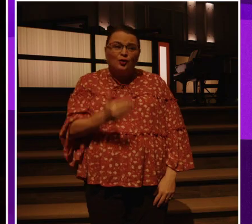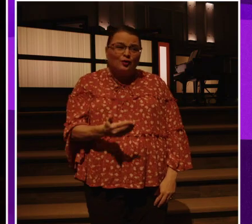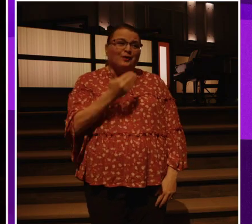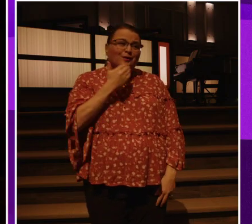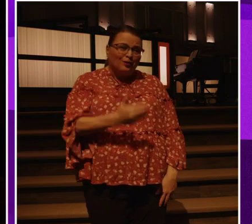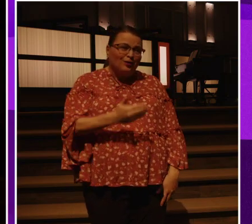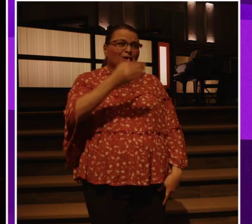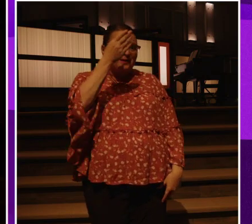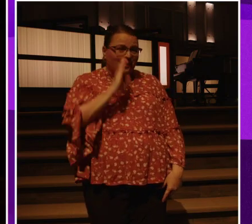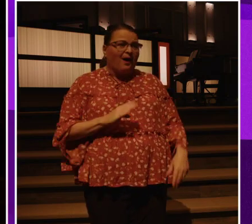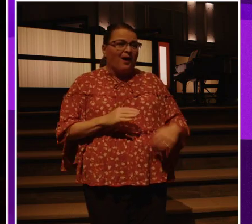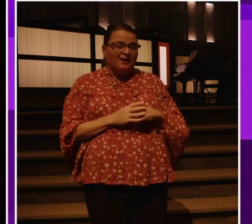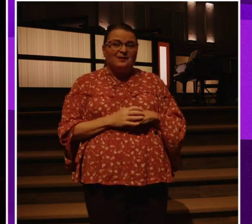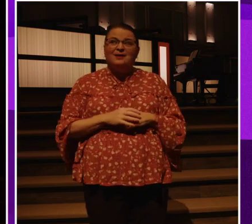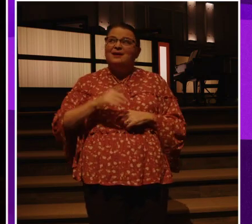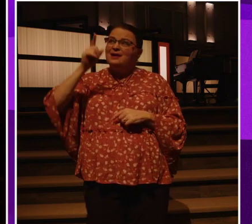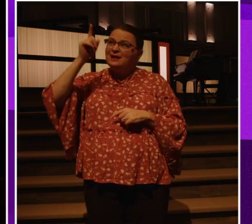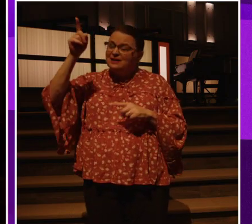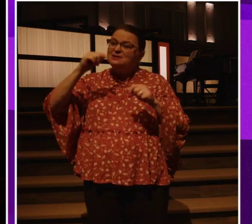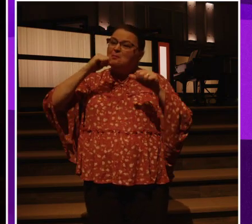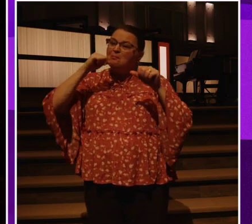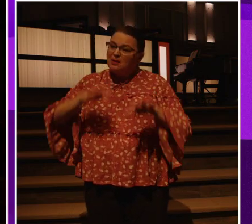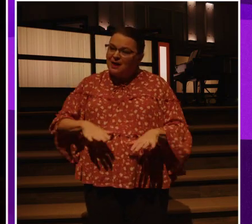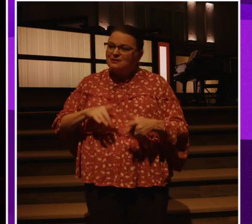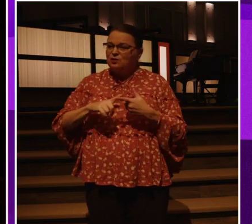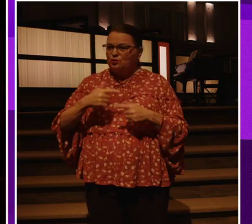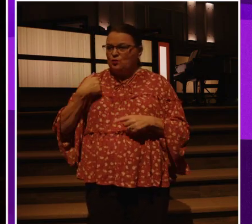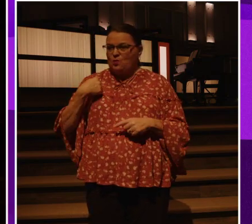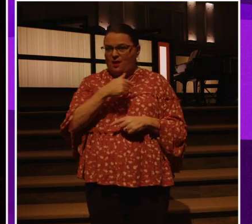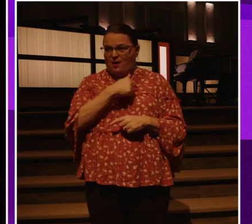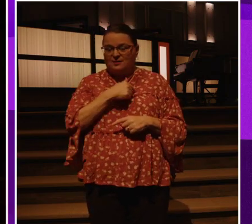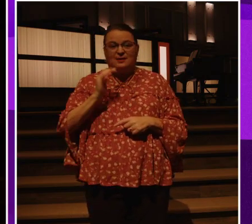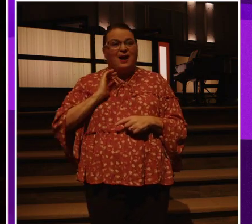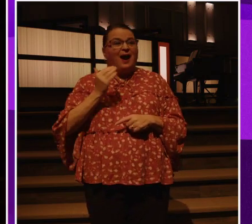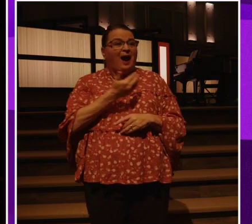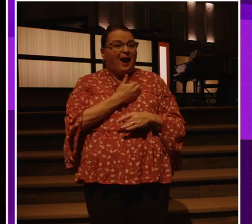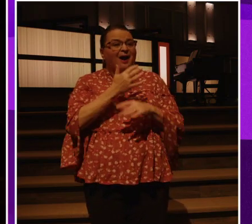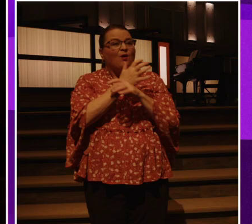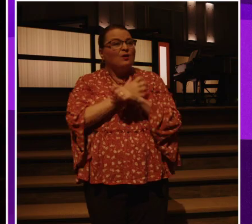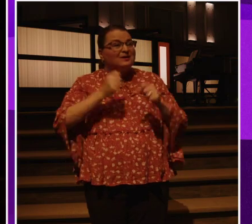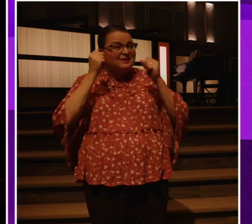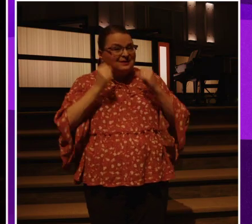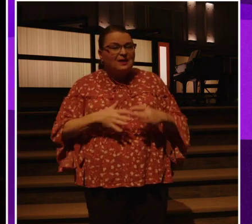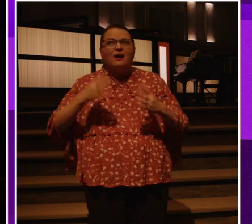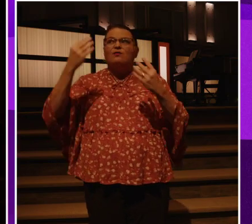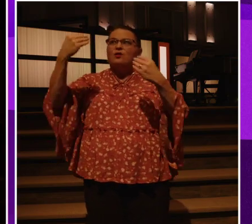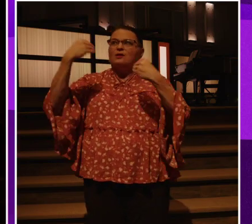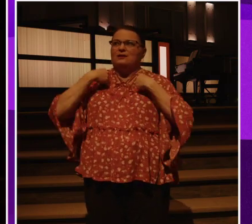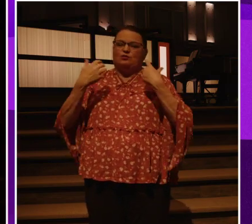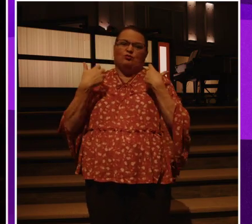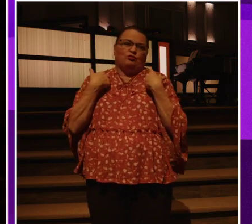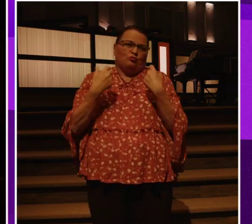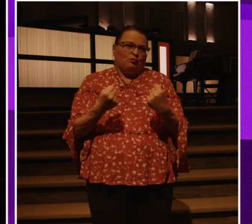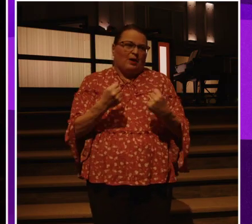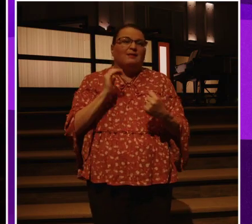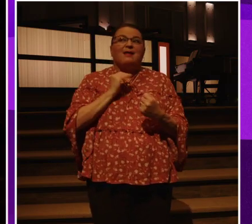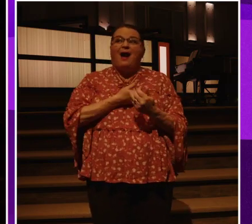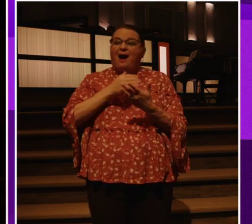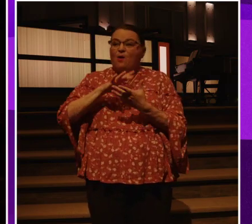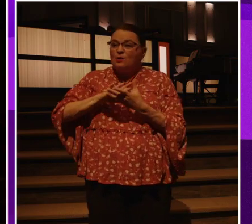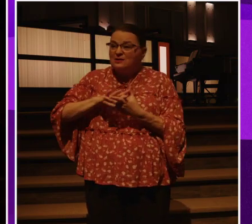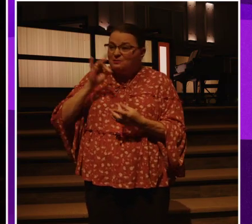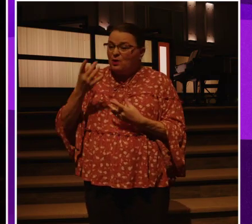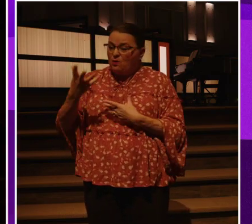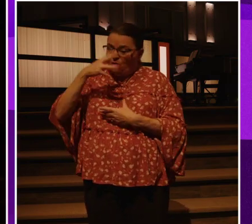Father is a blessing to us, that our Savior is a strength to us, that our spirit that is within